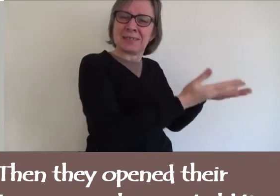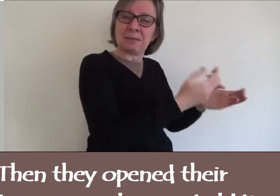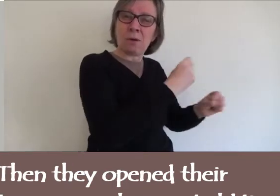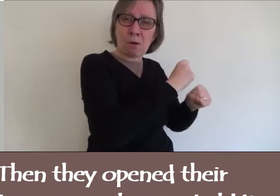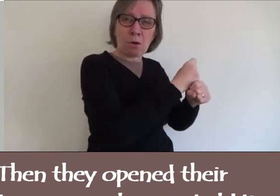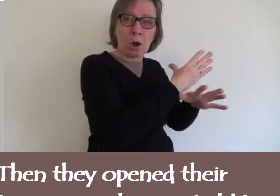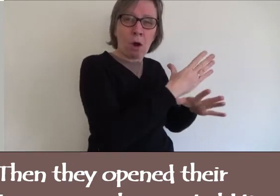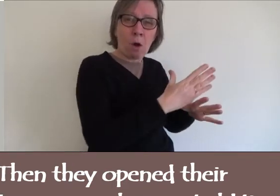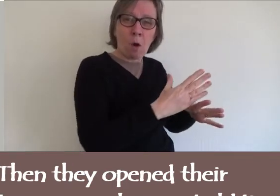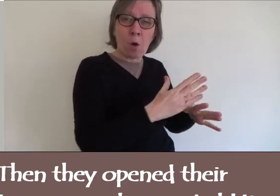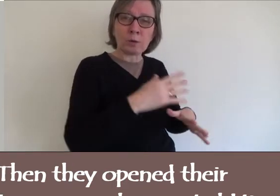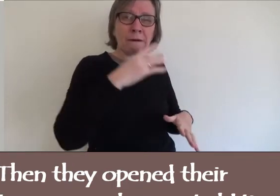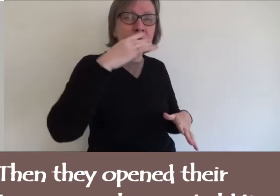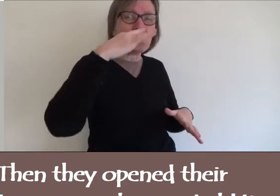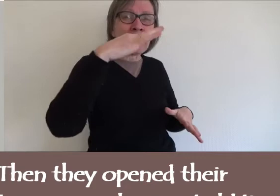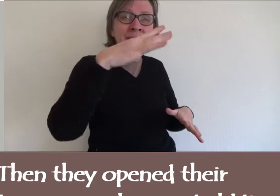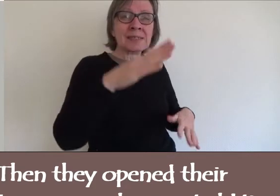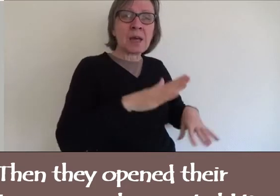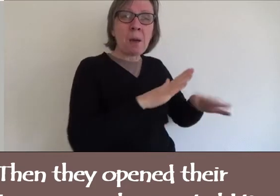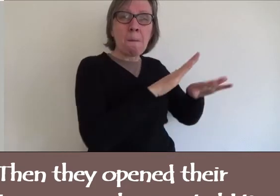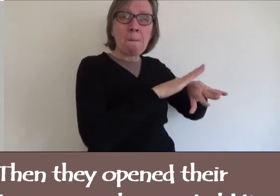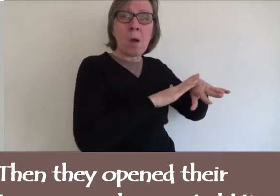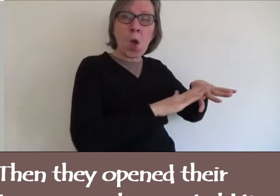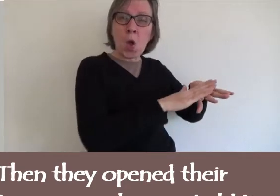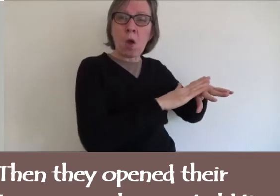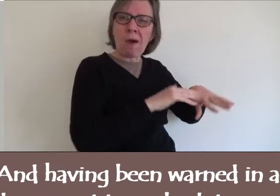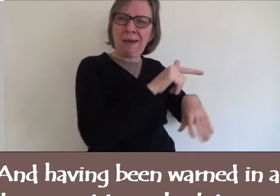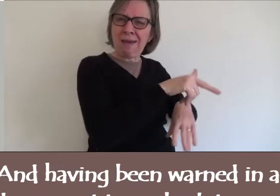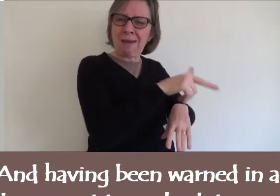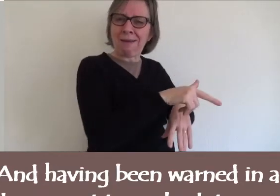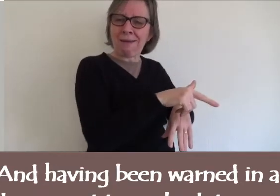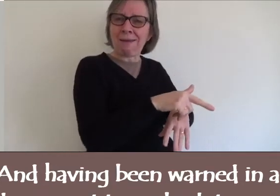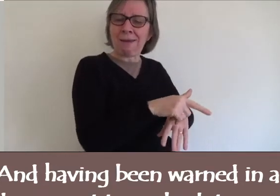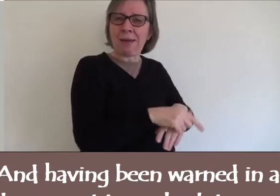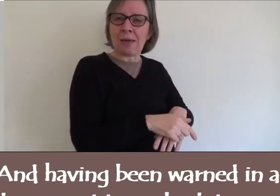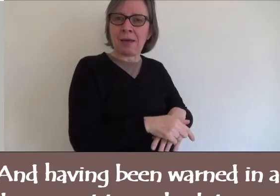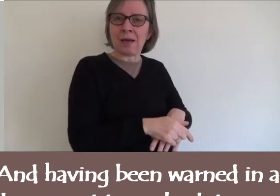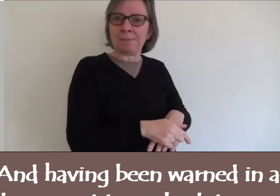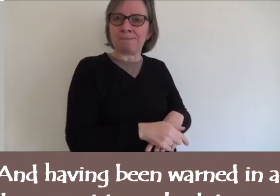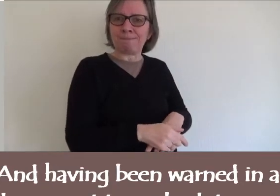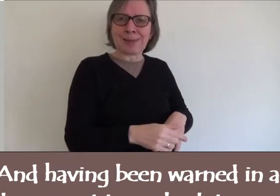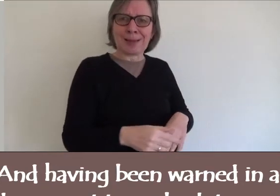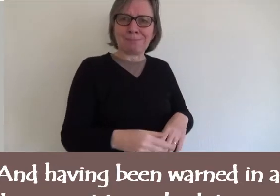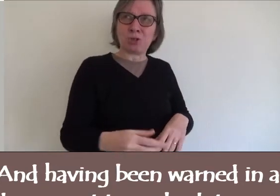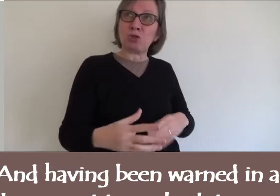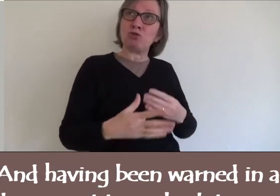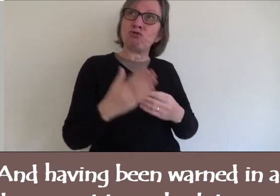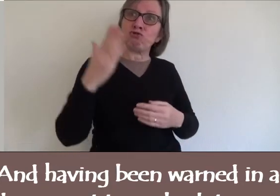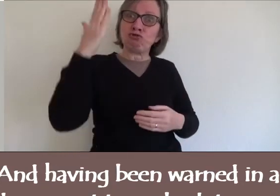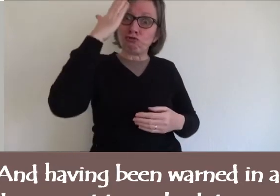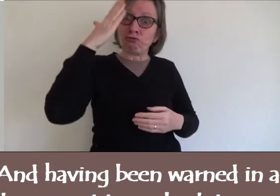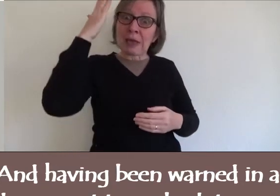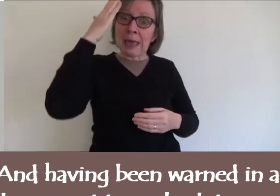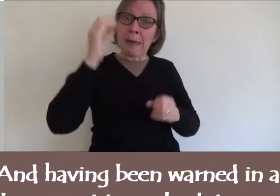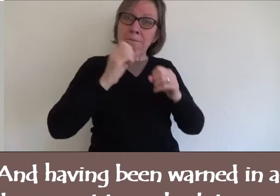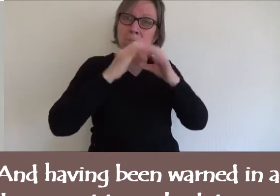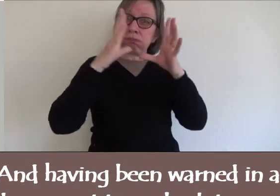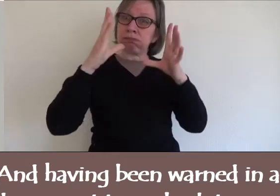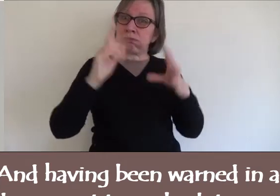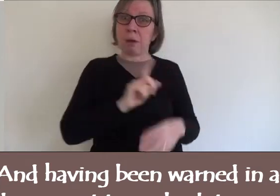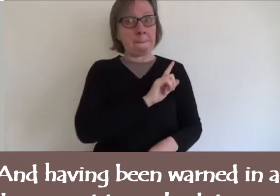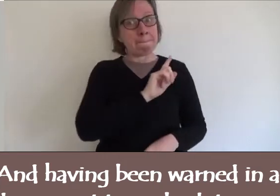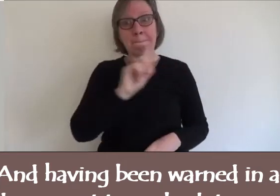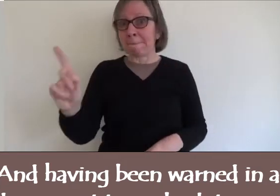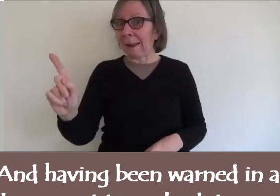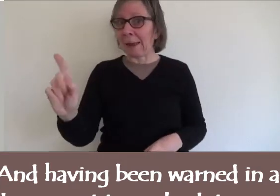gifts of gold and of incense and of myrrh. And having been warned in a dream not to go back to Herod, they returned to